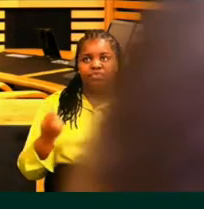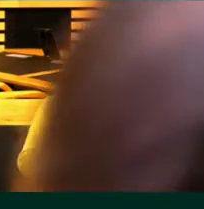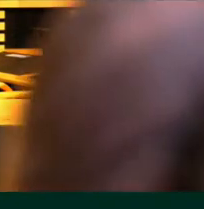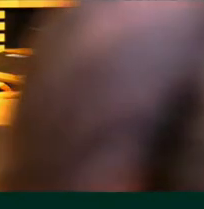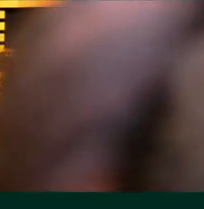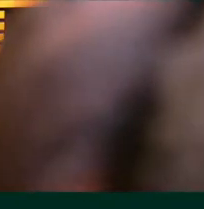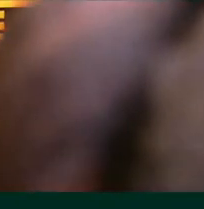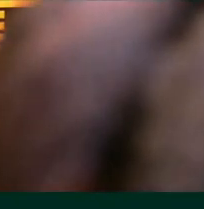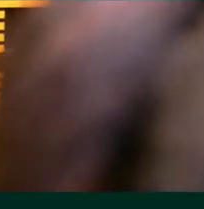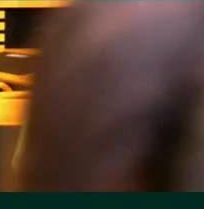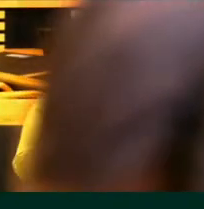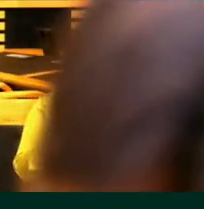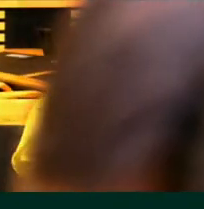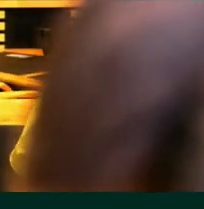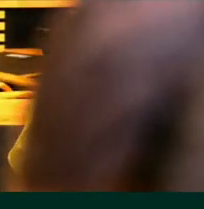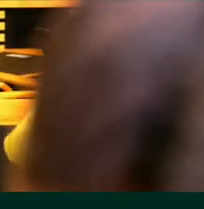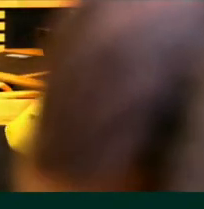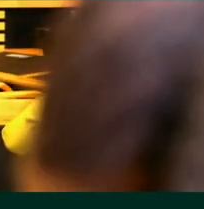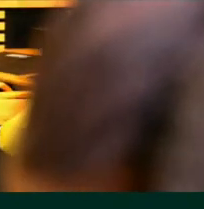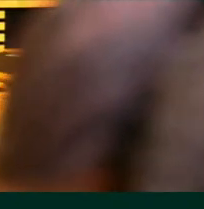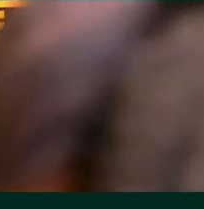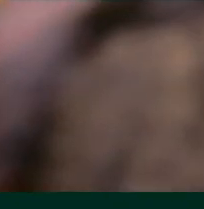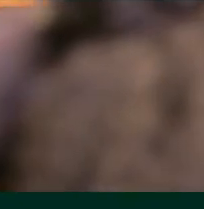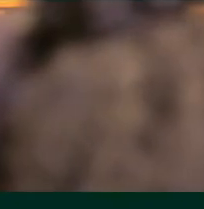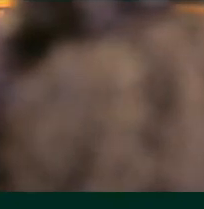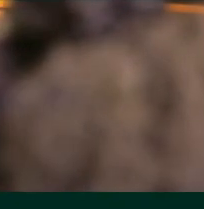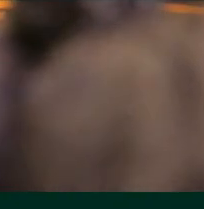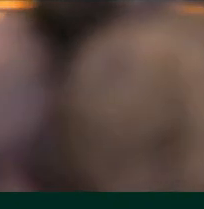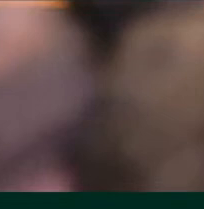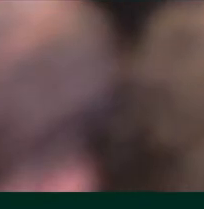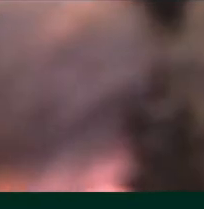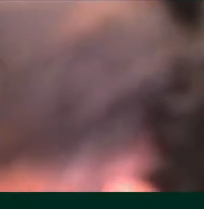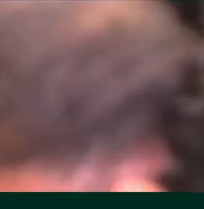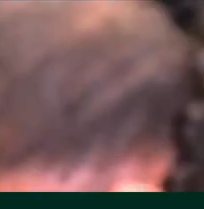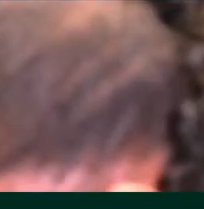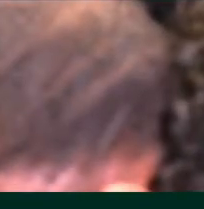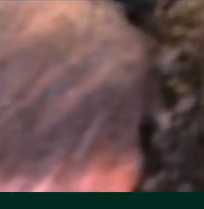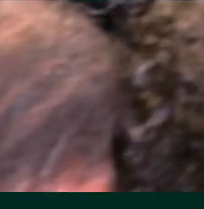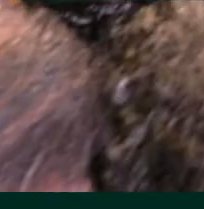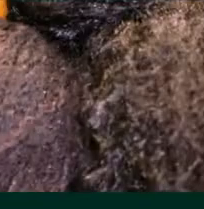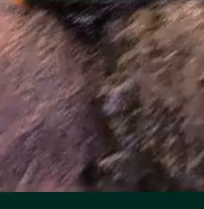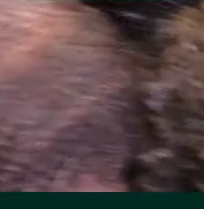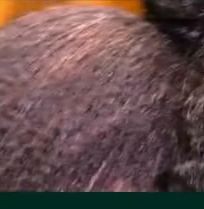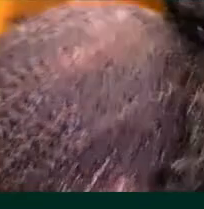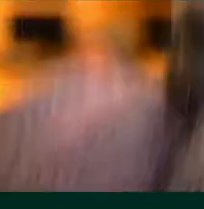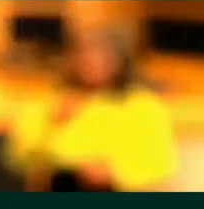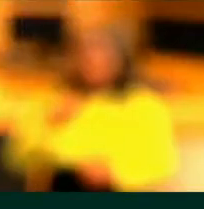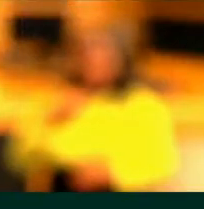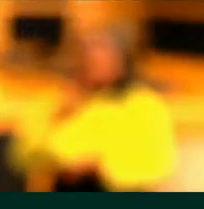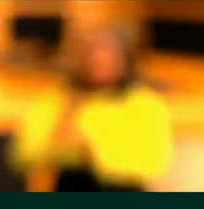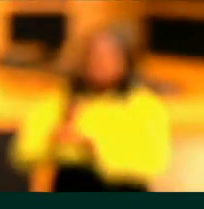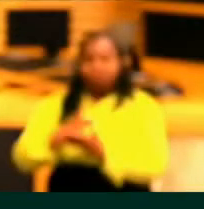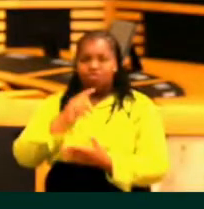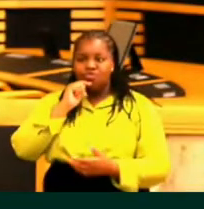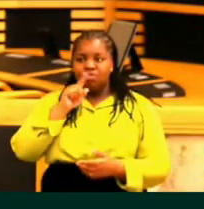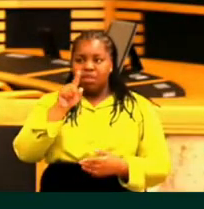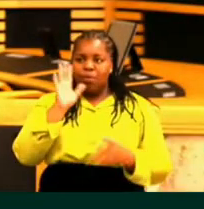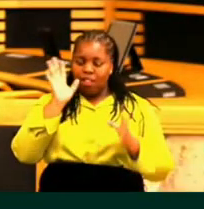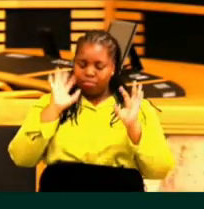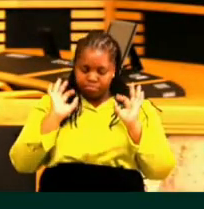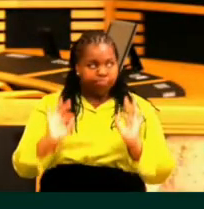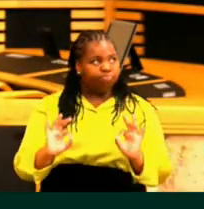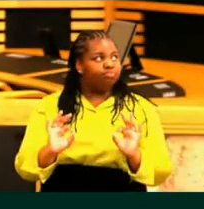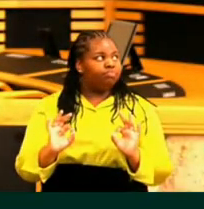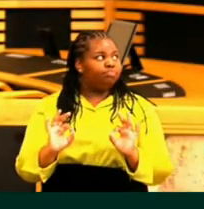legislature we extend our appreciation for your presence today and it is without a doubt that this is going to be a fruitful